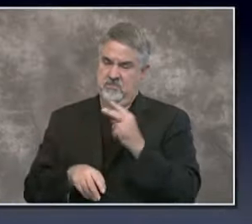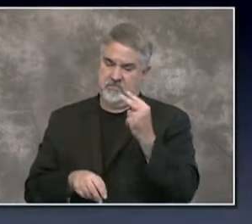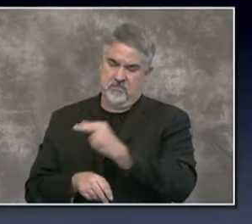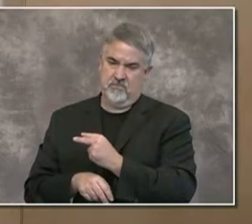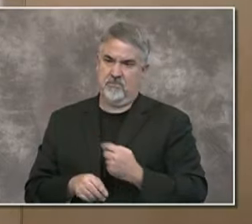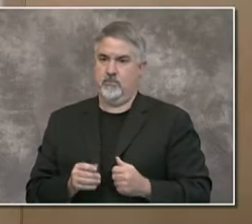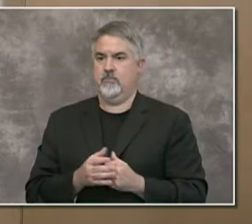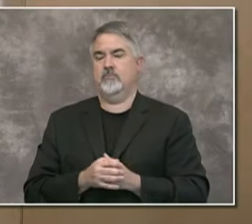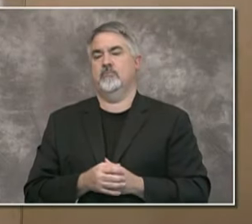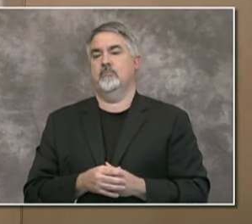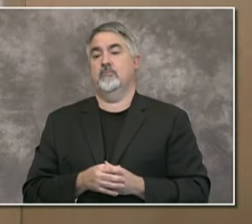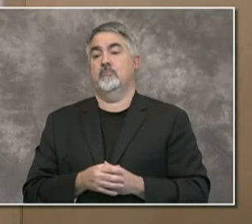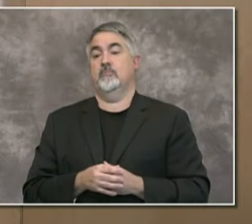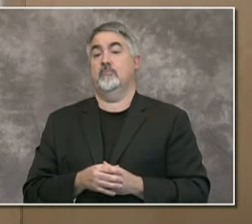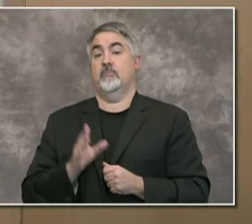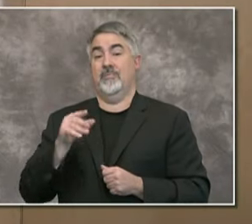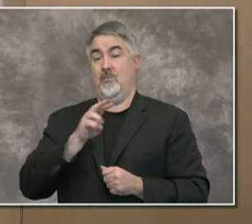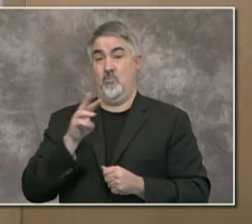to